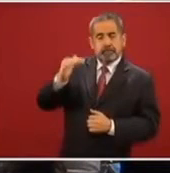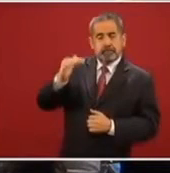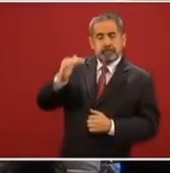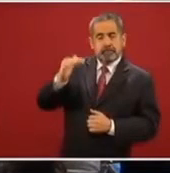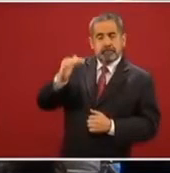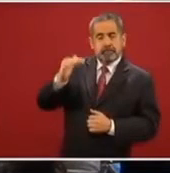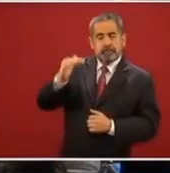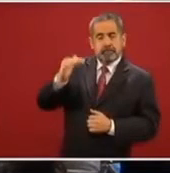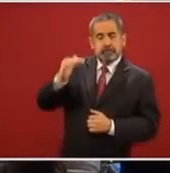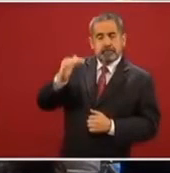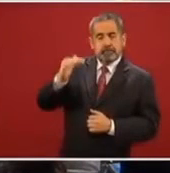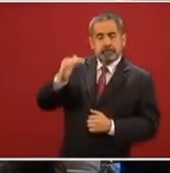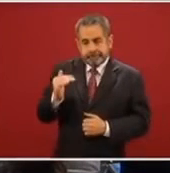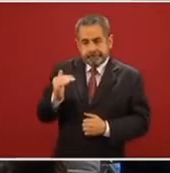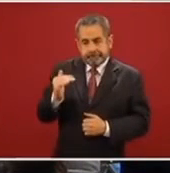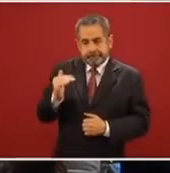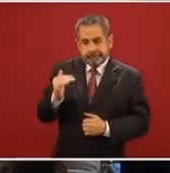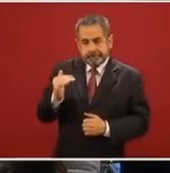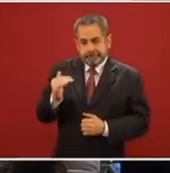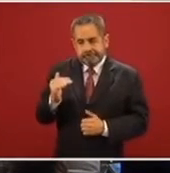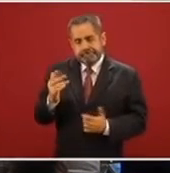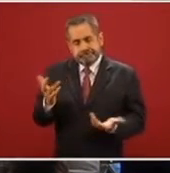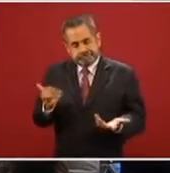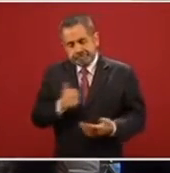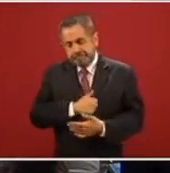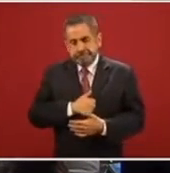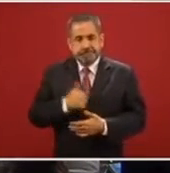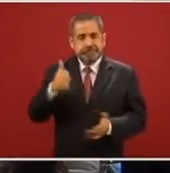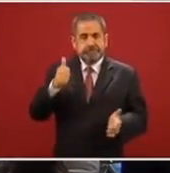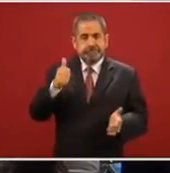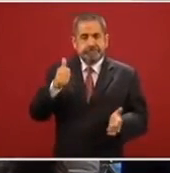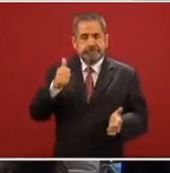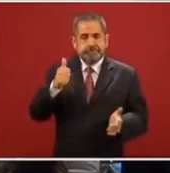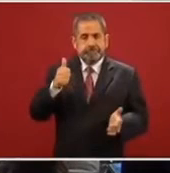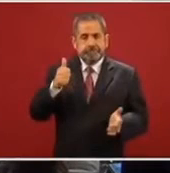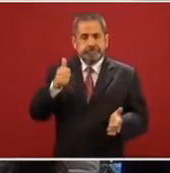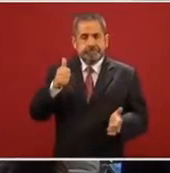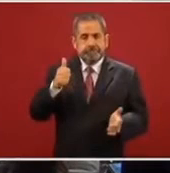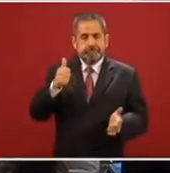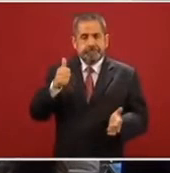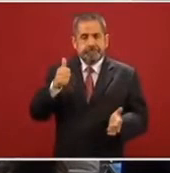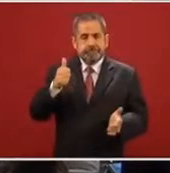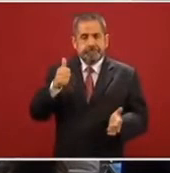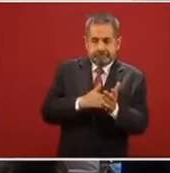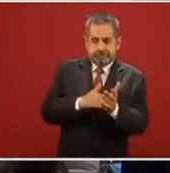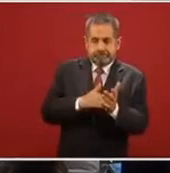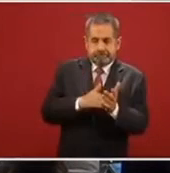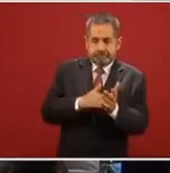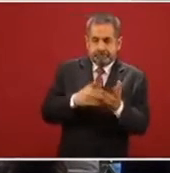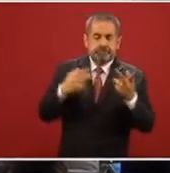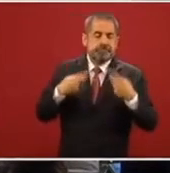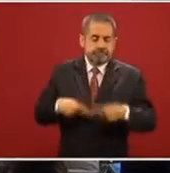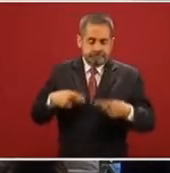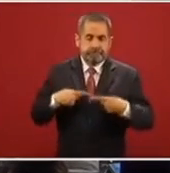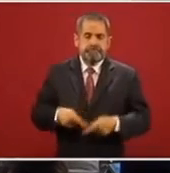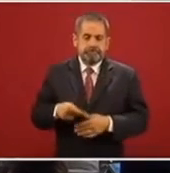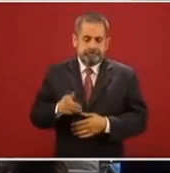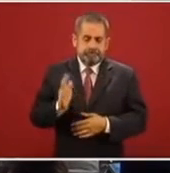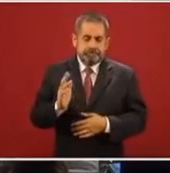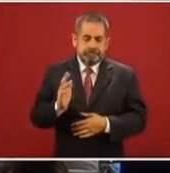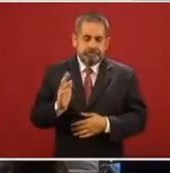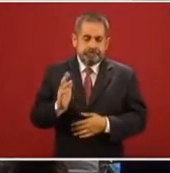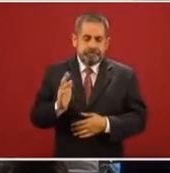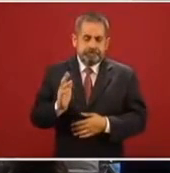is very unfortunate de 6,000 personas of 6,000 people que han